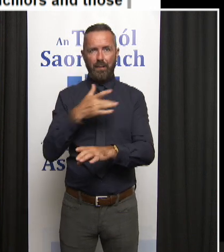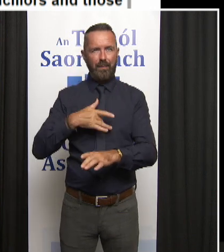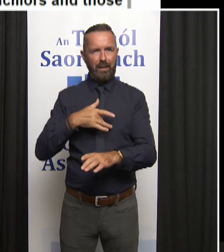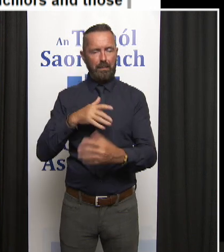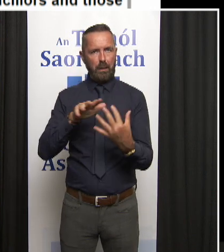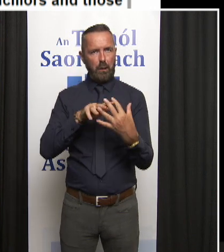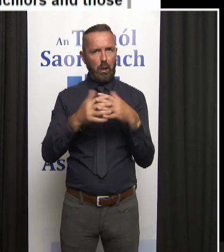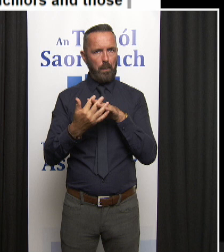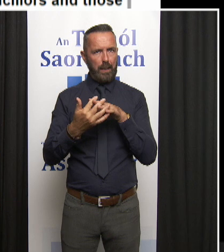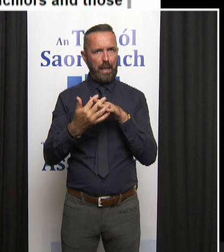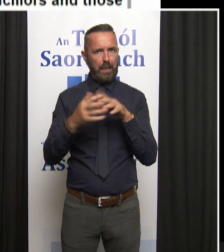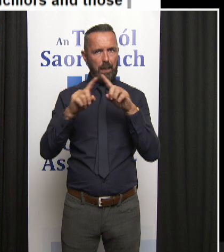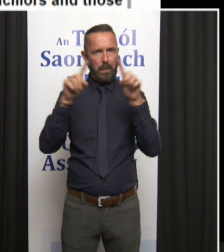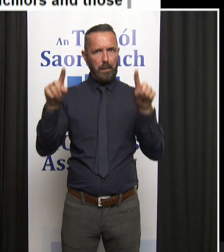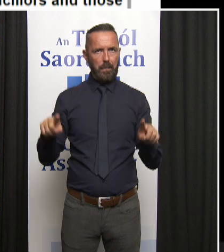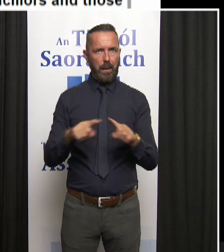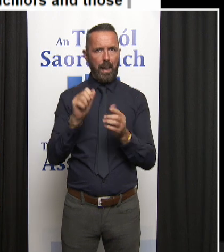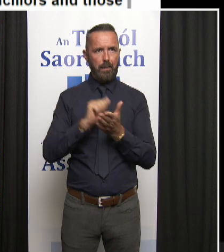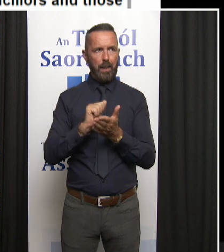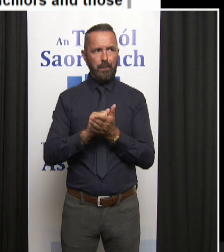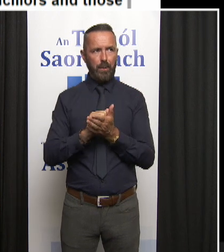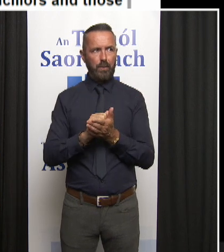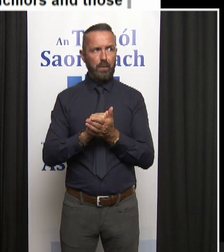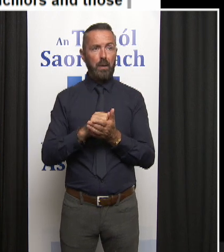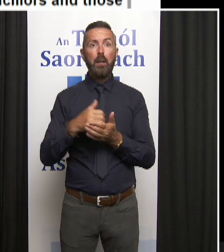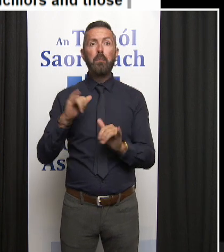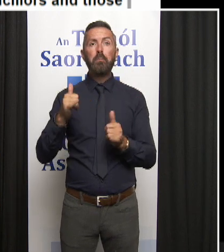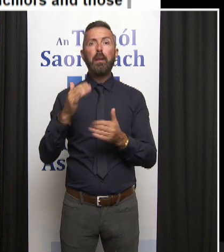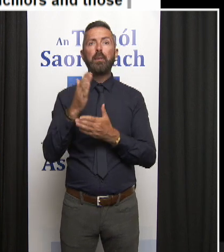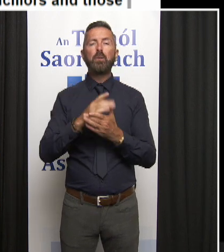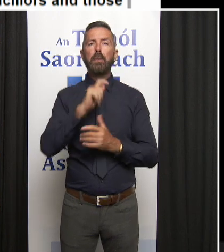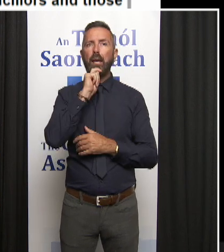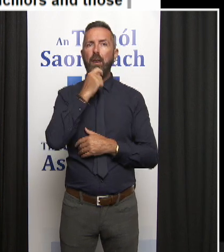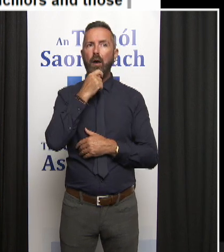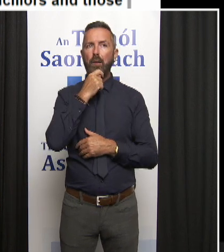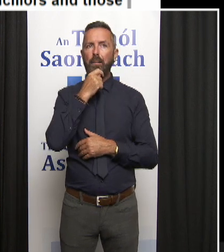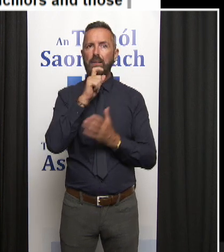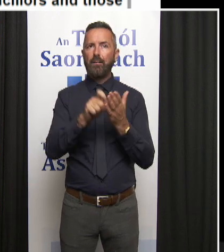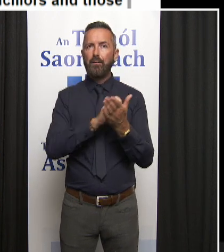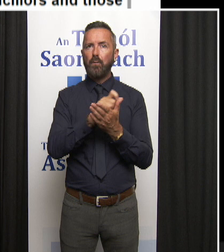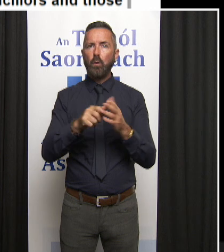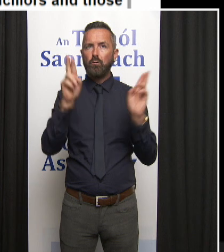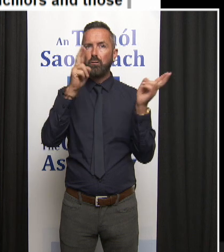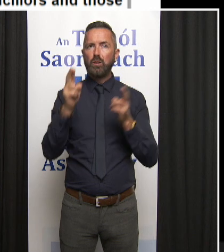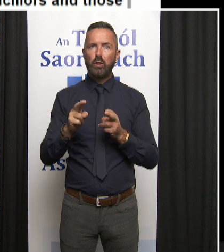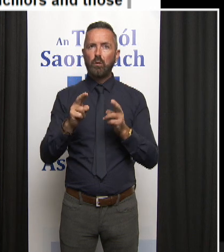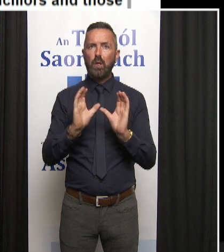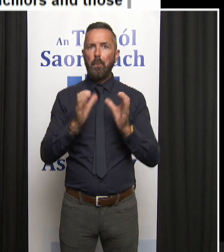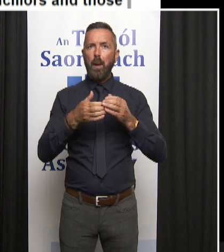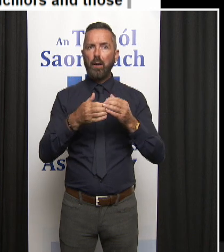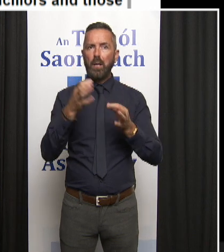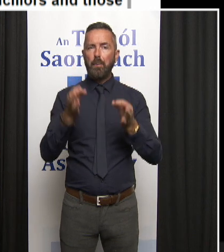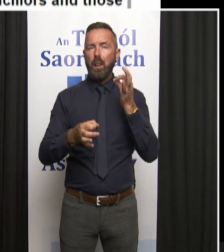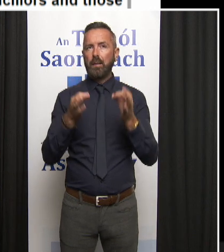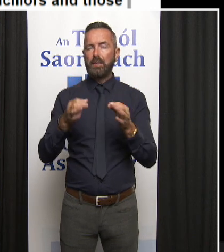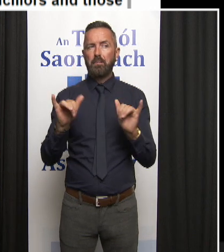mayor. There was the suggestion of anonymous voting to reduce party politics, and the merits of publicly elected